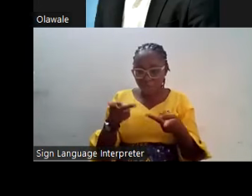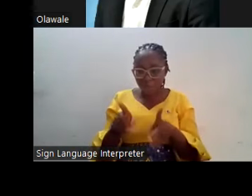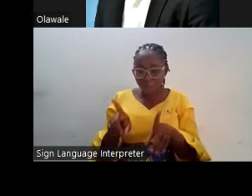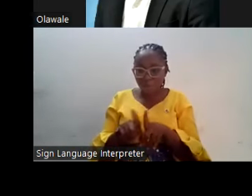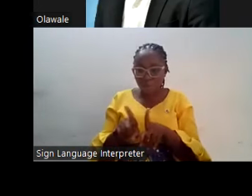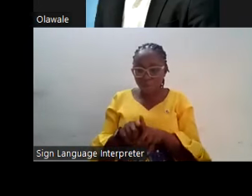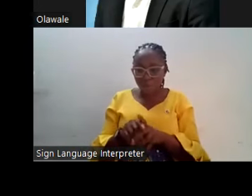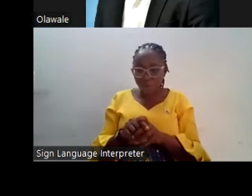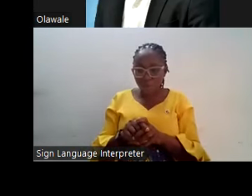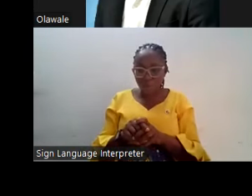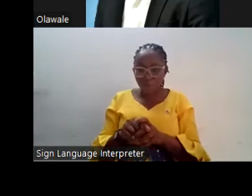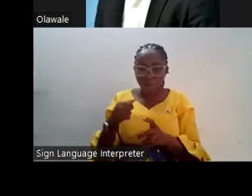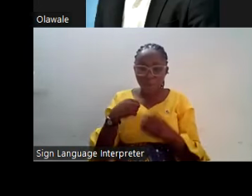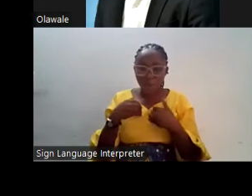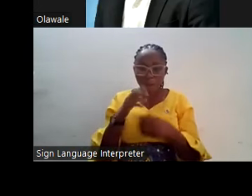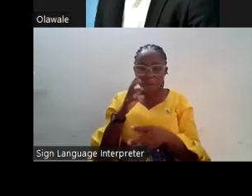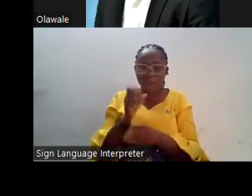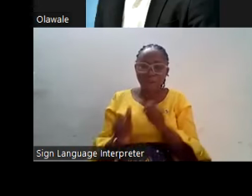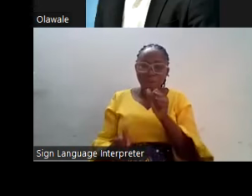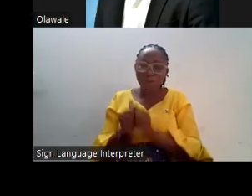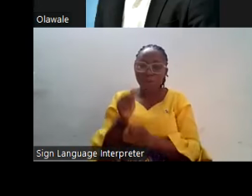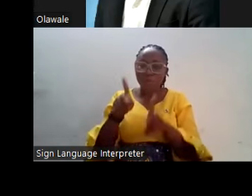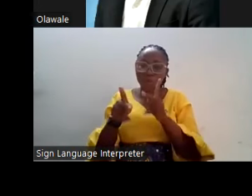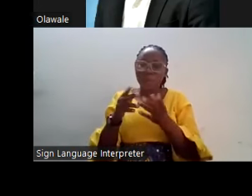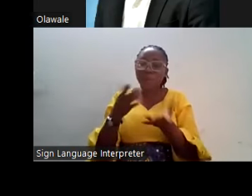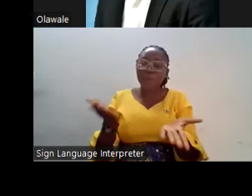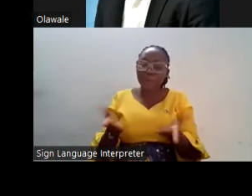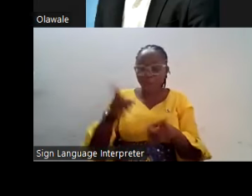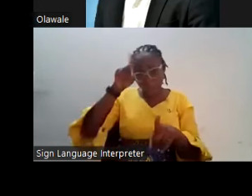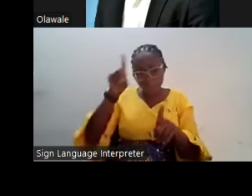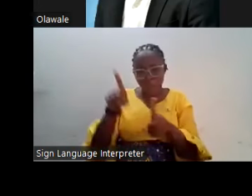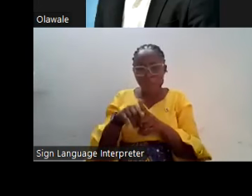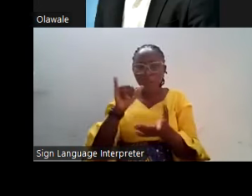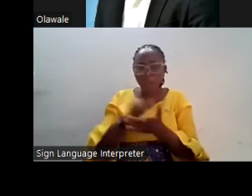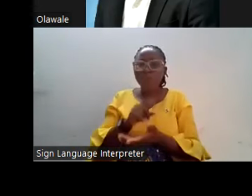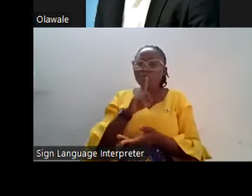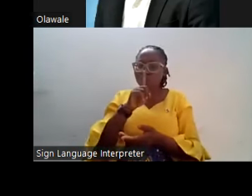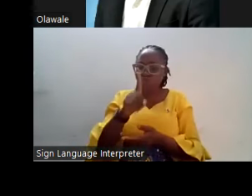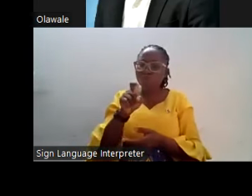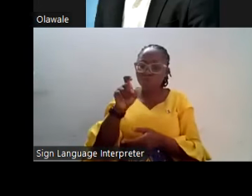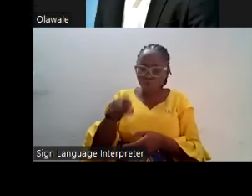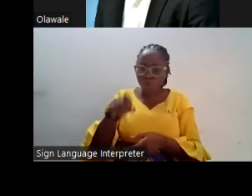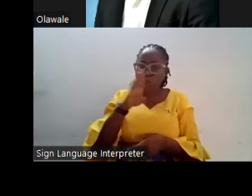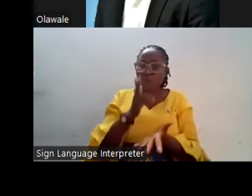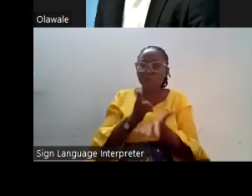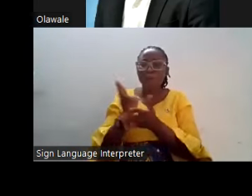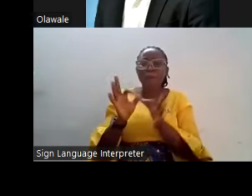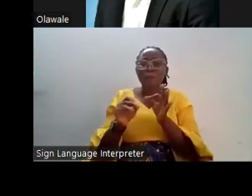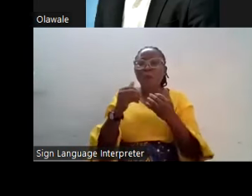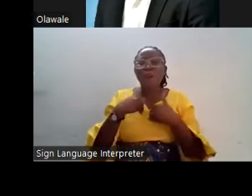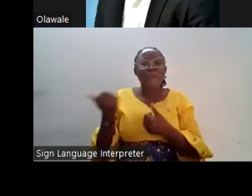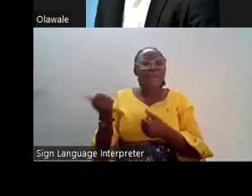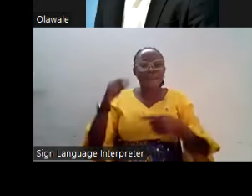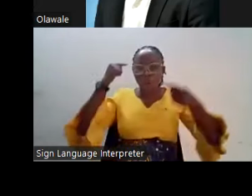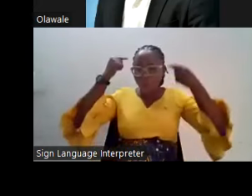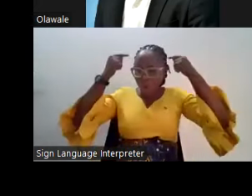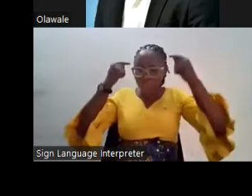So we've got most people here agreeing, yes, we must be honest. If you've got concerns, share them. If you've